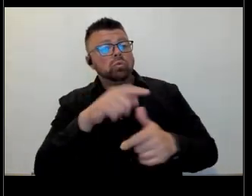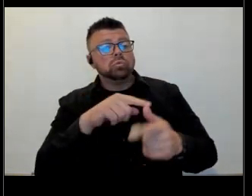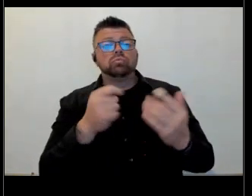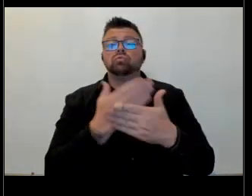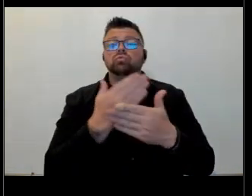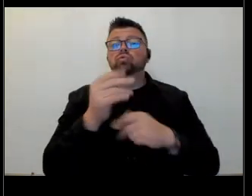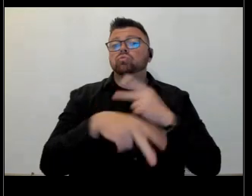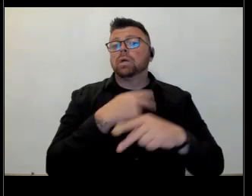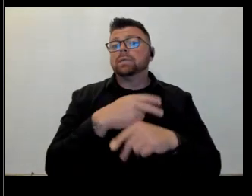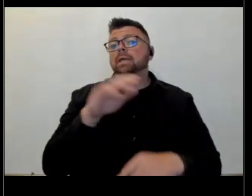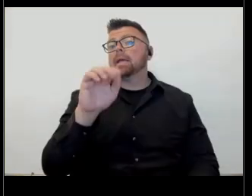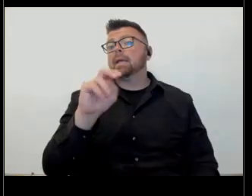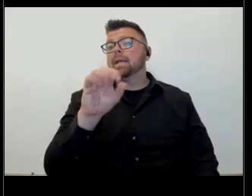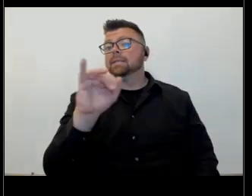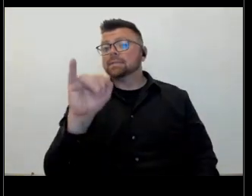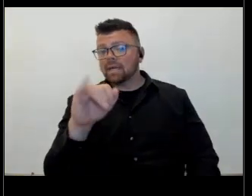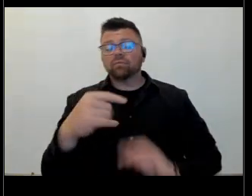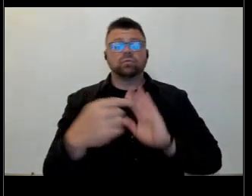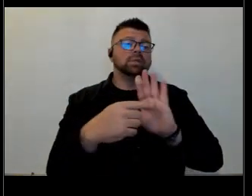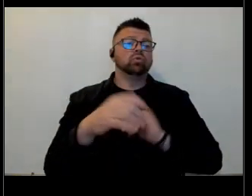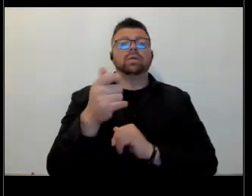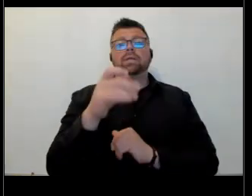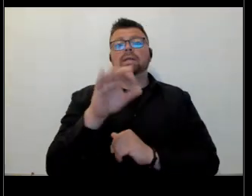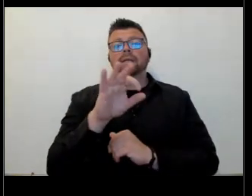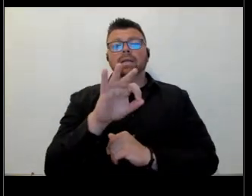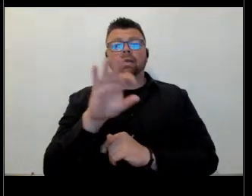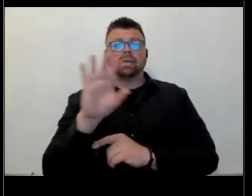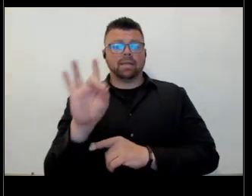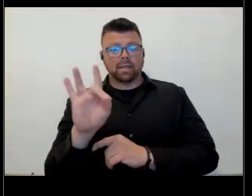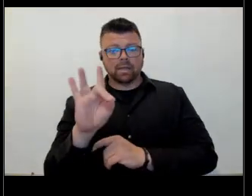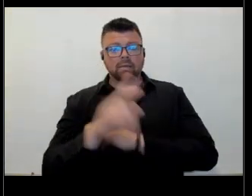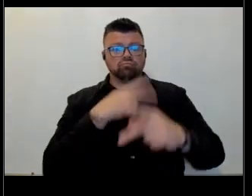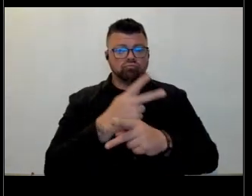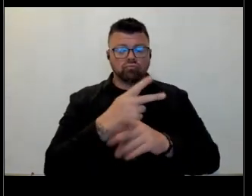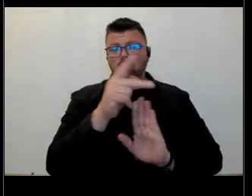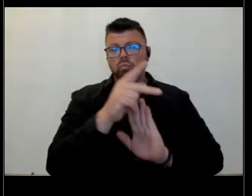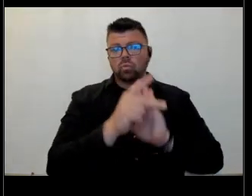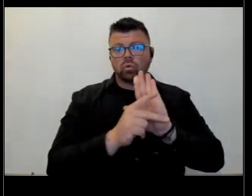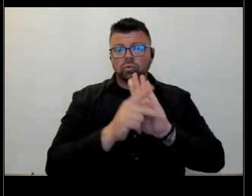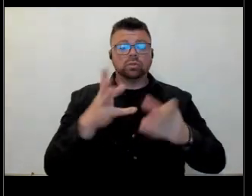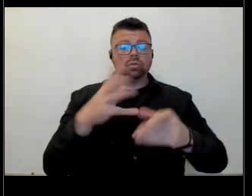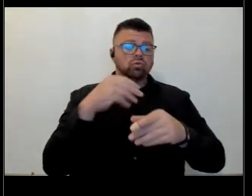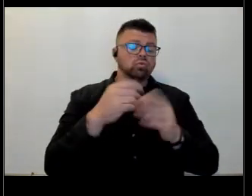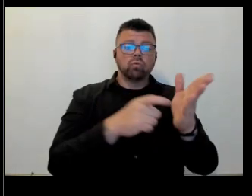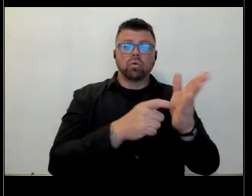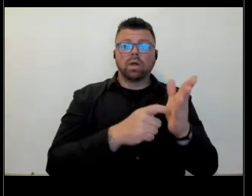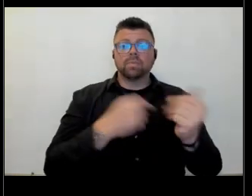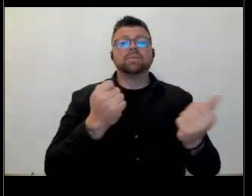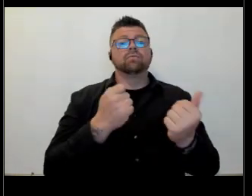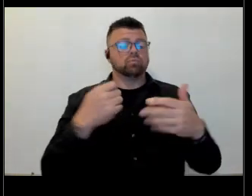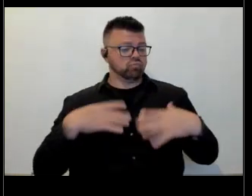the 1998 version, contain requirements for dressing rooms.